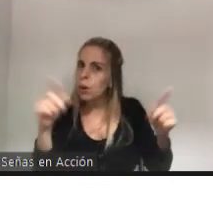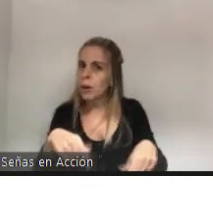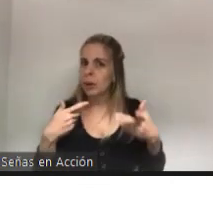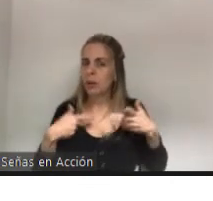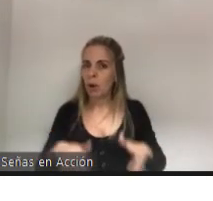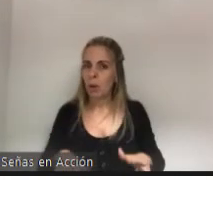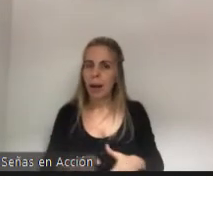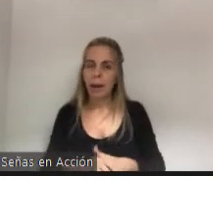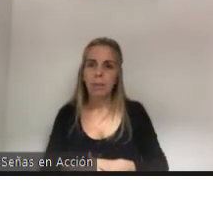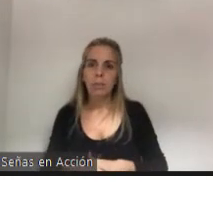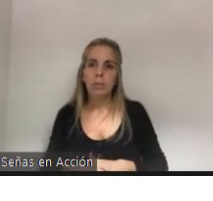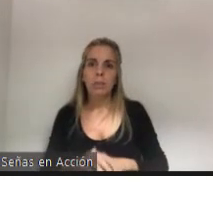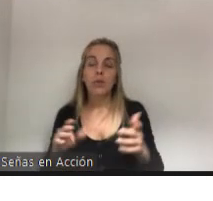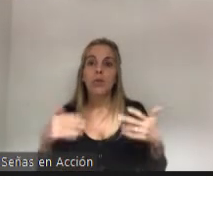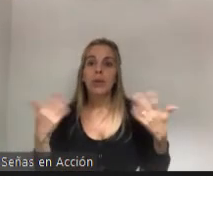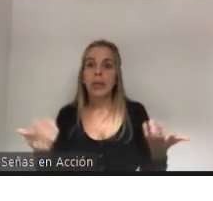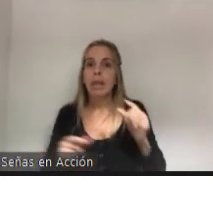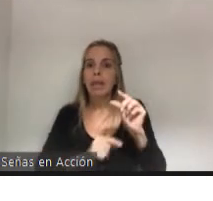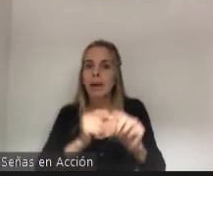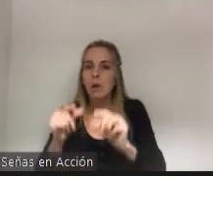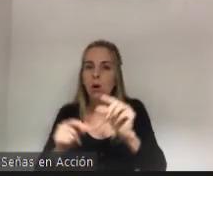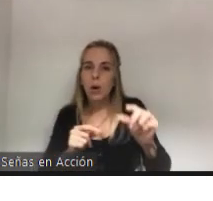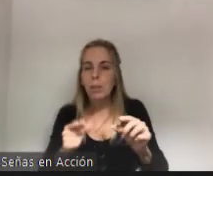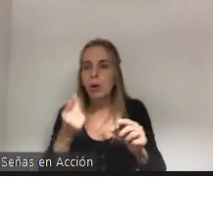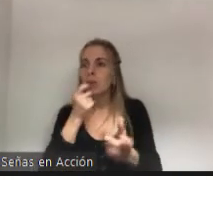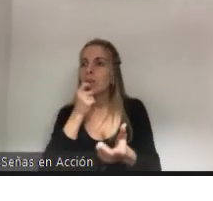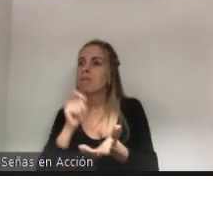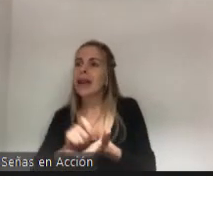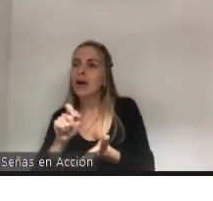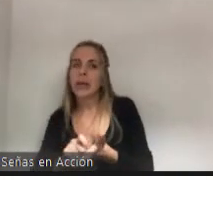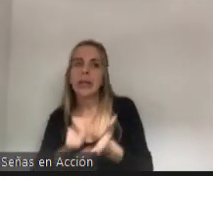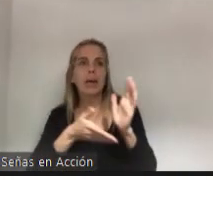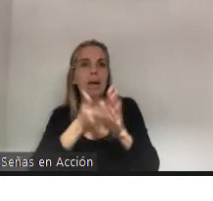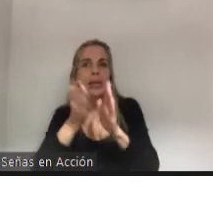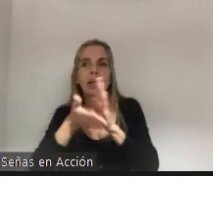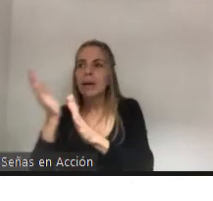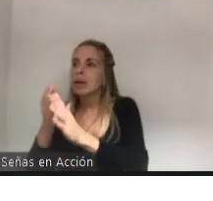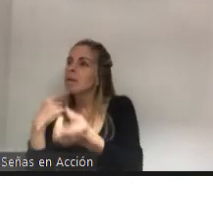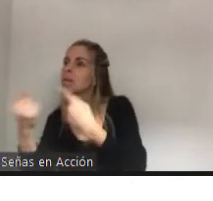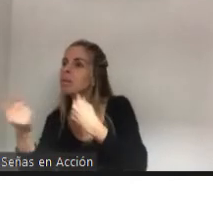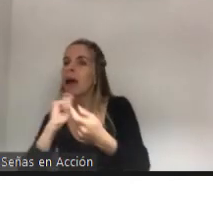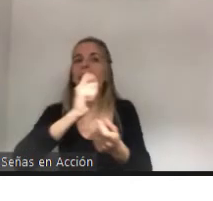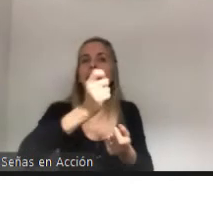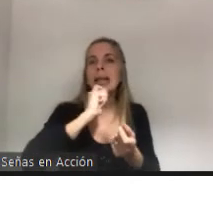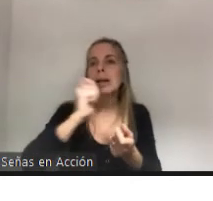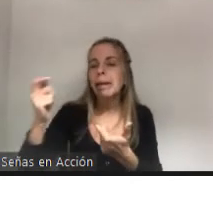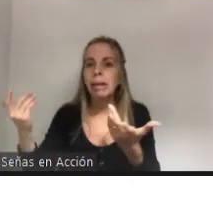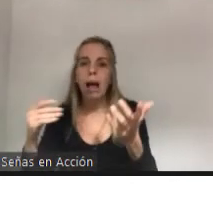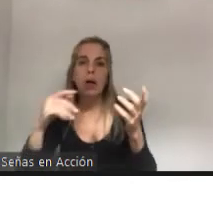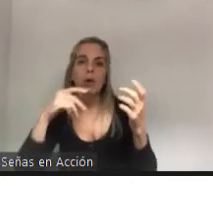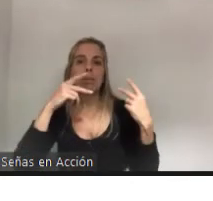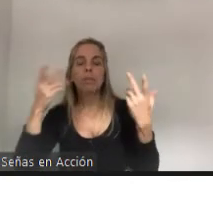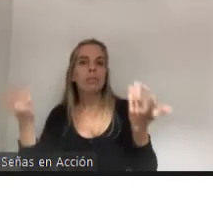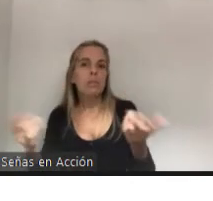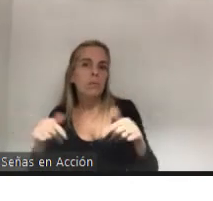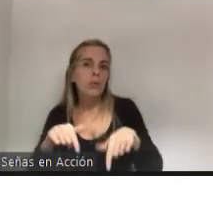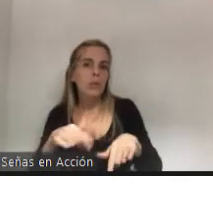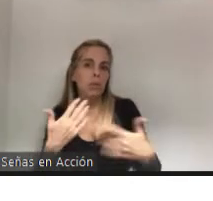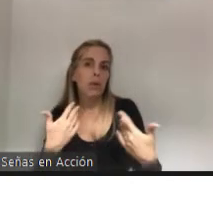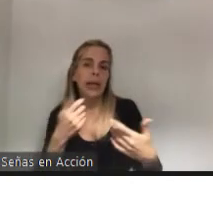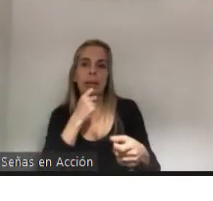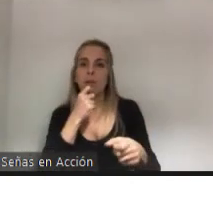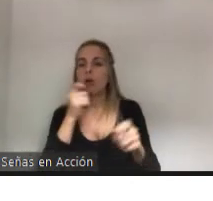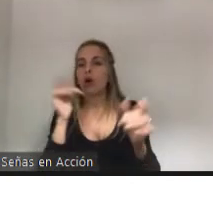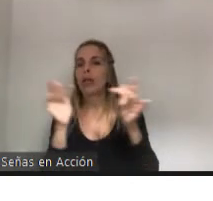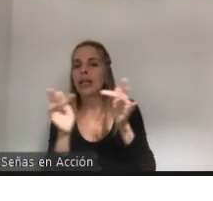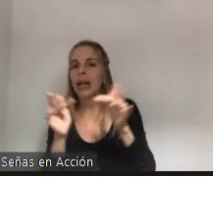will travel around the world. We cannot go everyone to the same place to have interviews. We, of course,